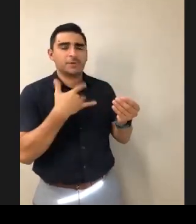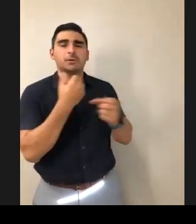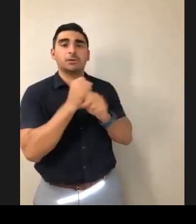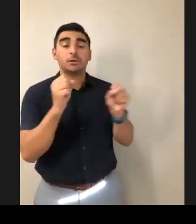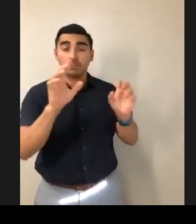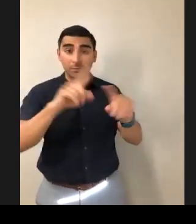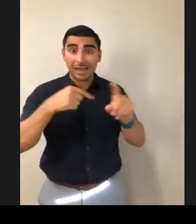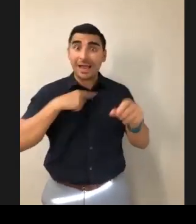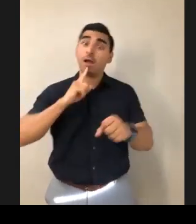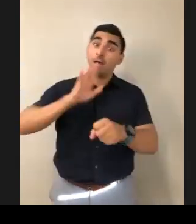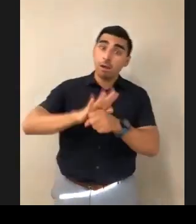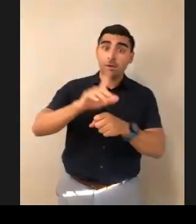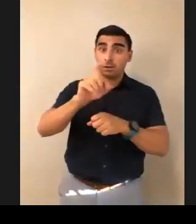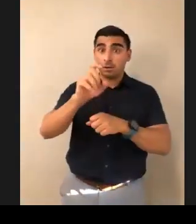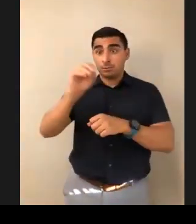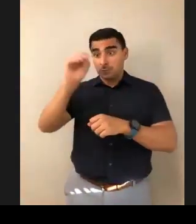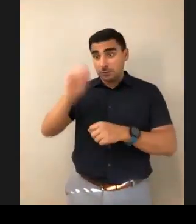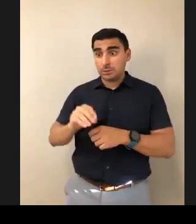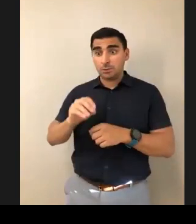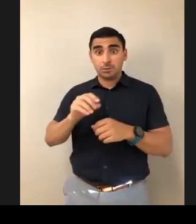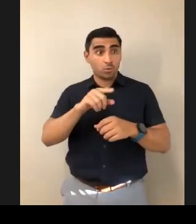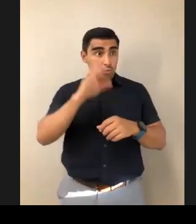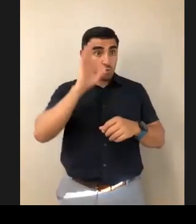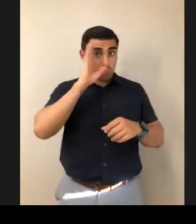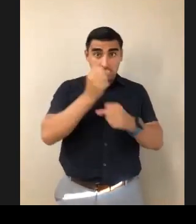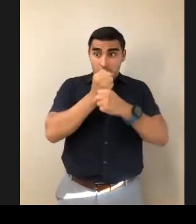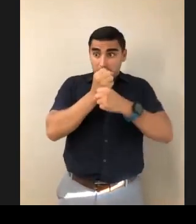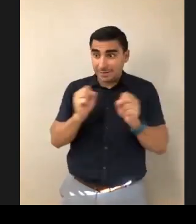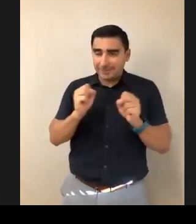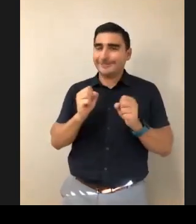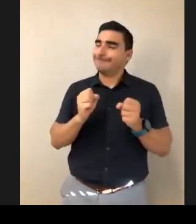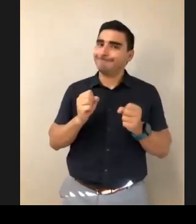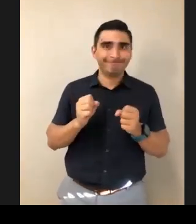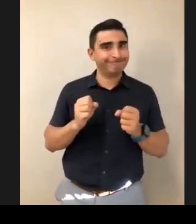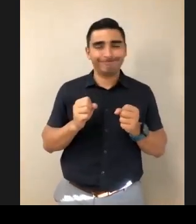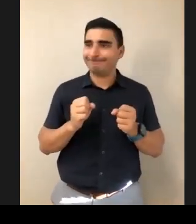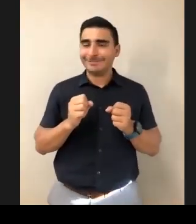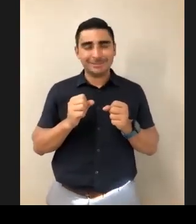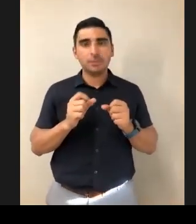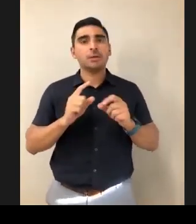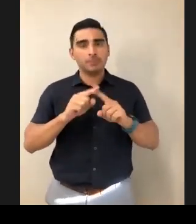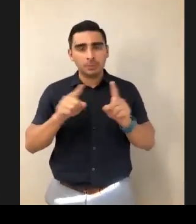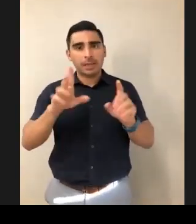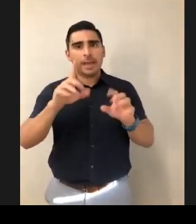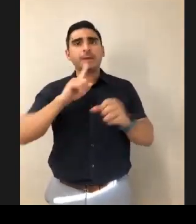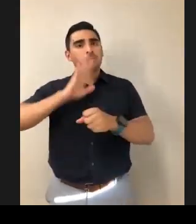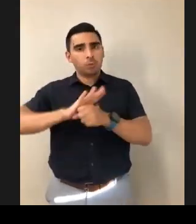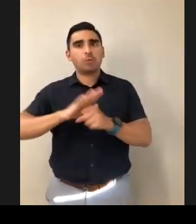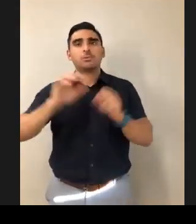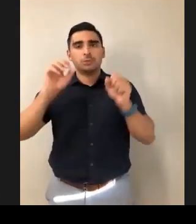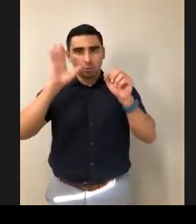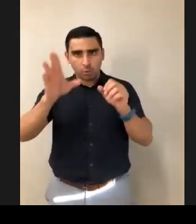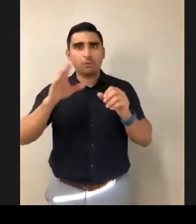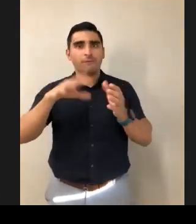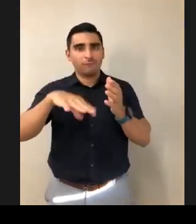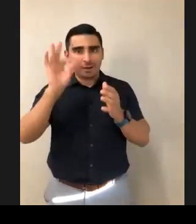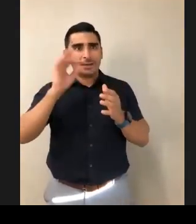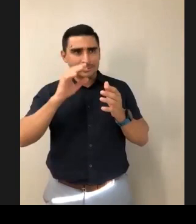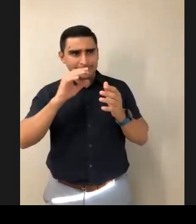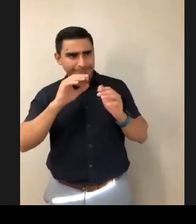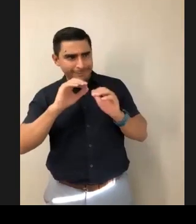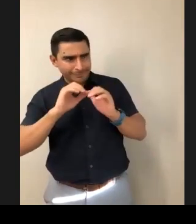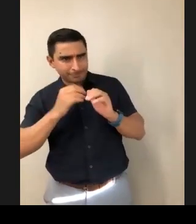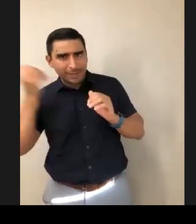guarantee safety, but I can guarantee that we will figure out the best ways to document patterns, to